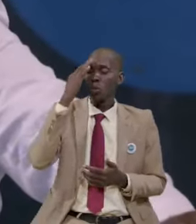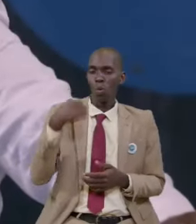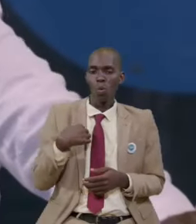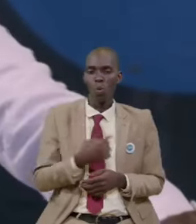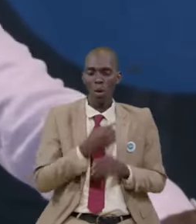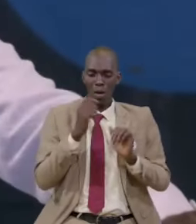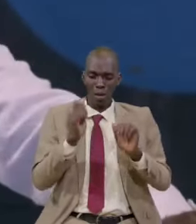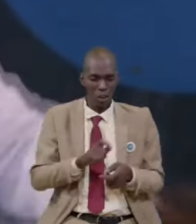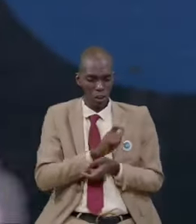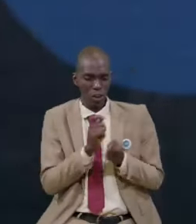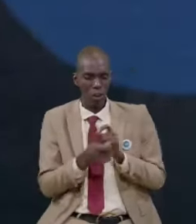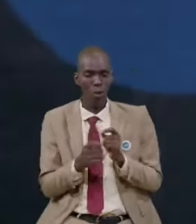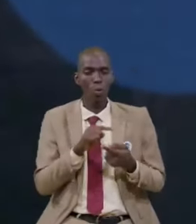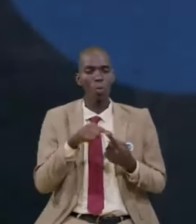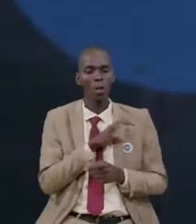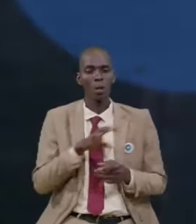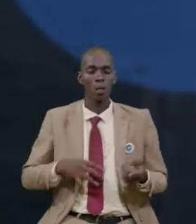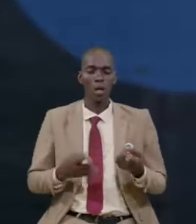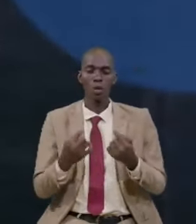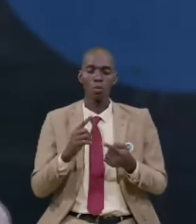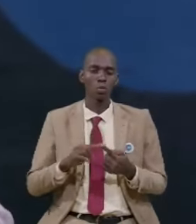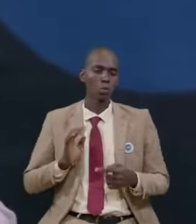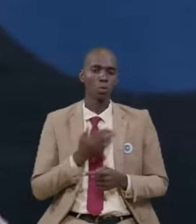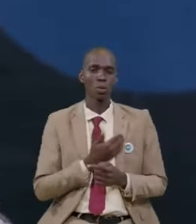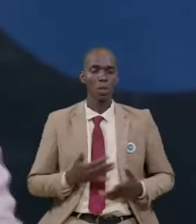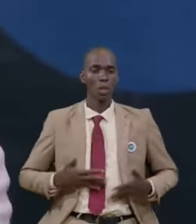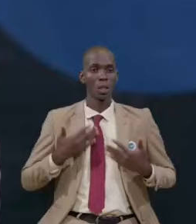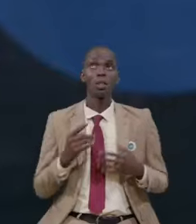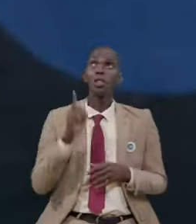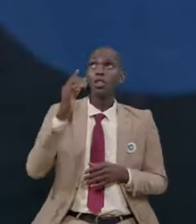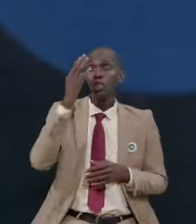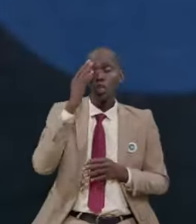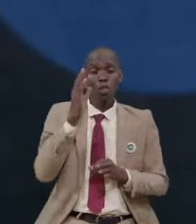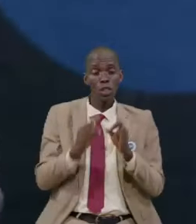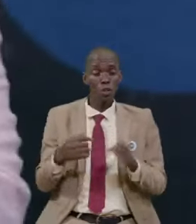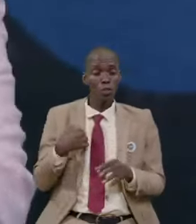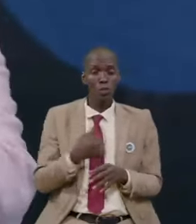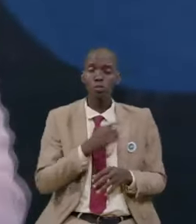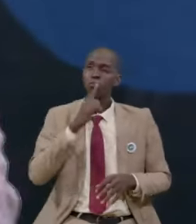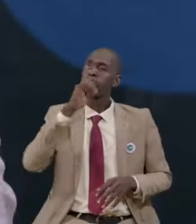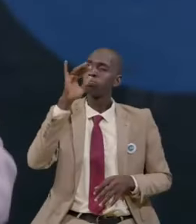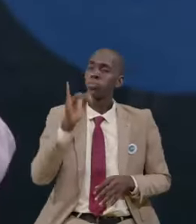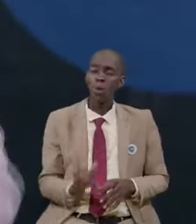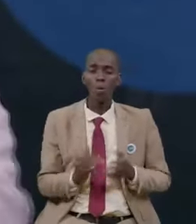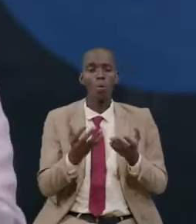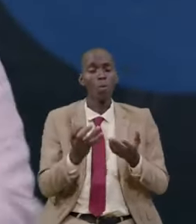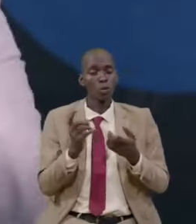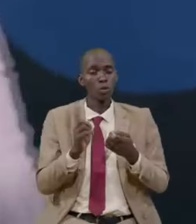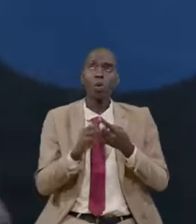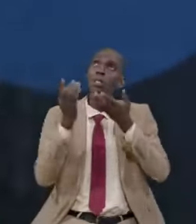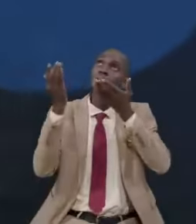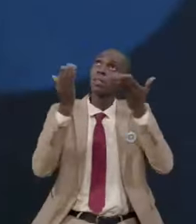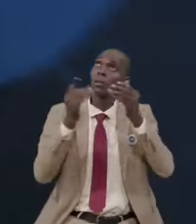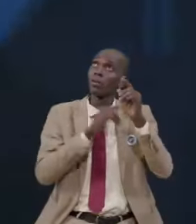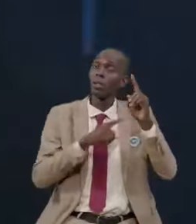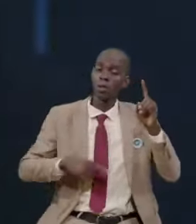lives. He knows that if we really mean to serve the Lord, a change can happen. That's why